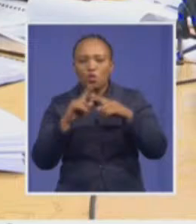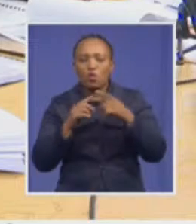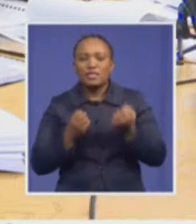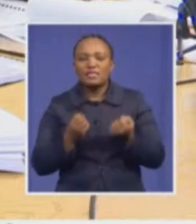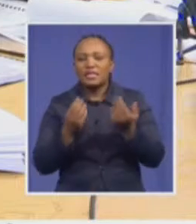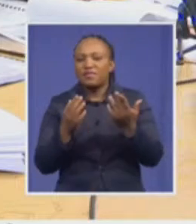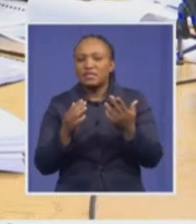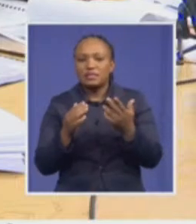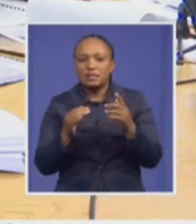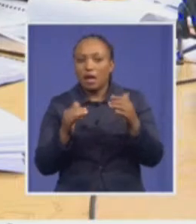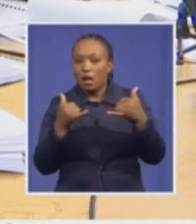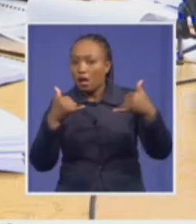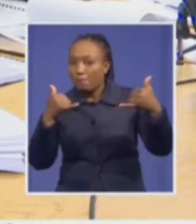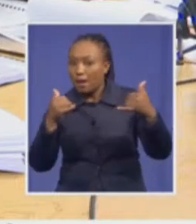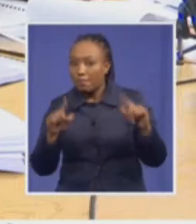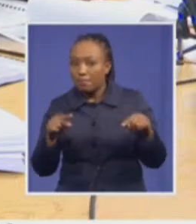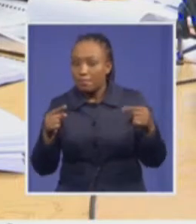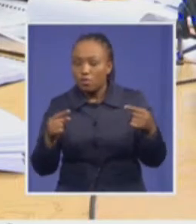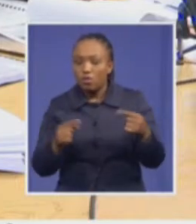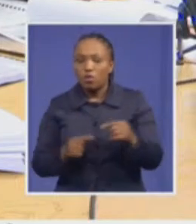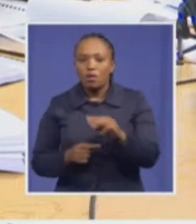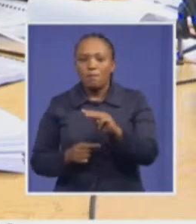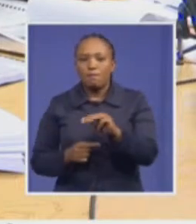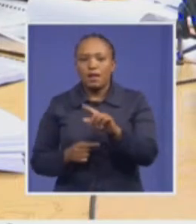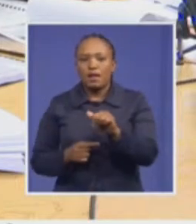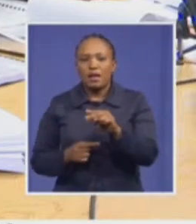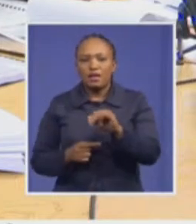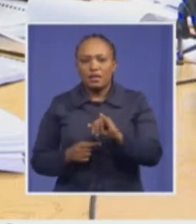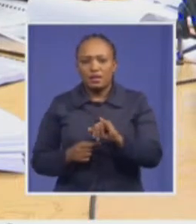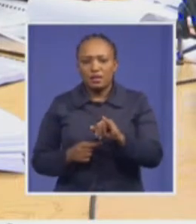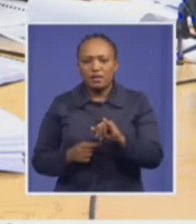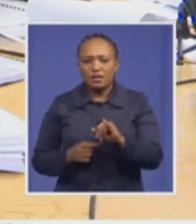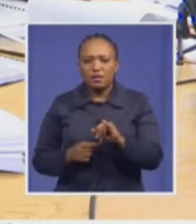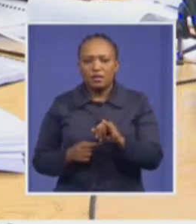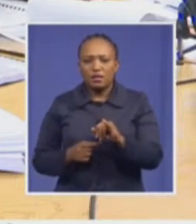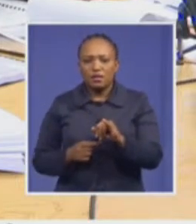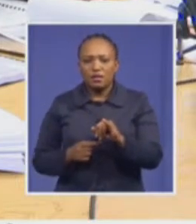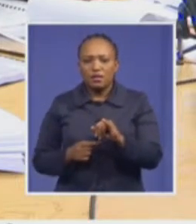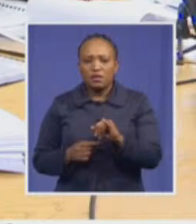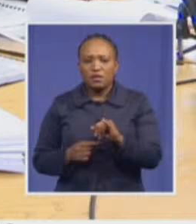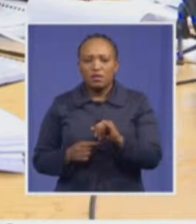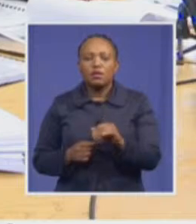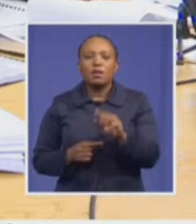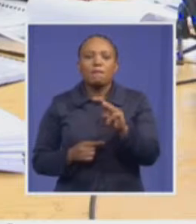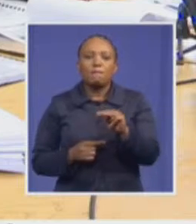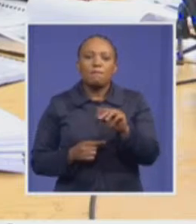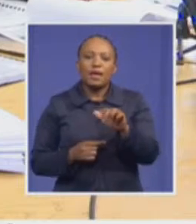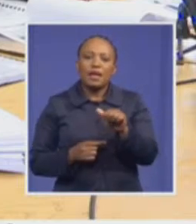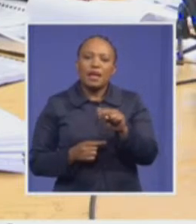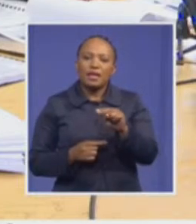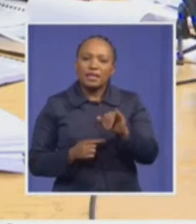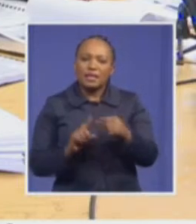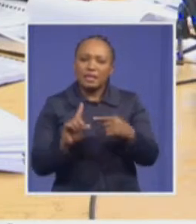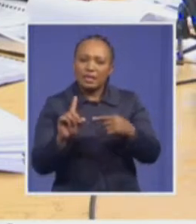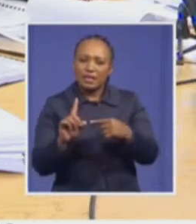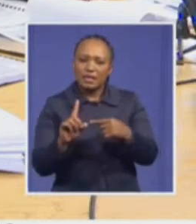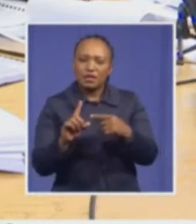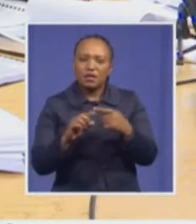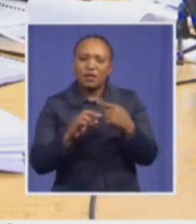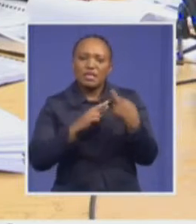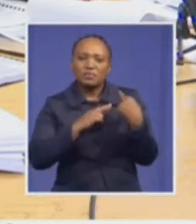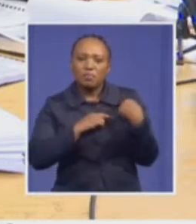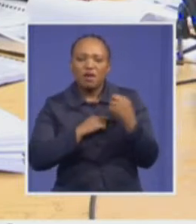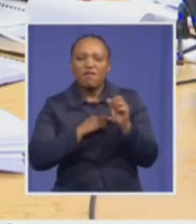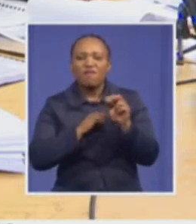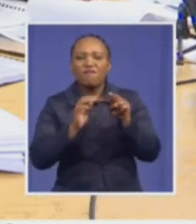Melin must stop. He's second in command. No. No, Melin is responsible for video entertainment, what you know